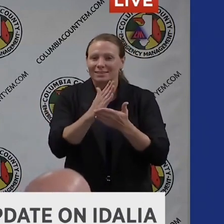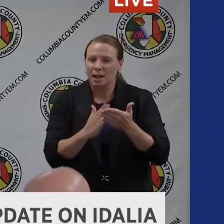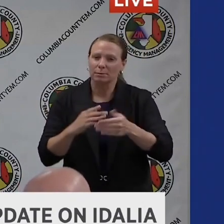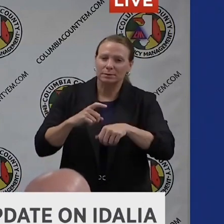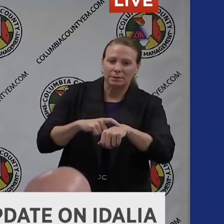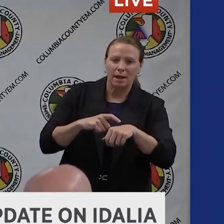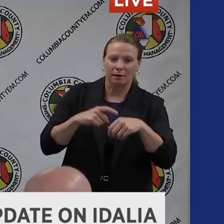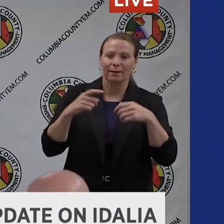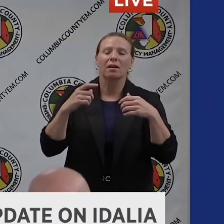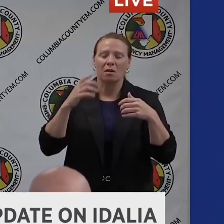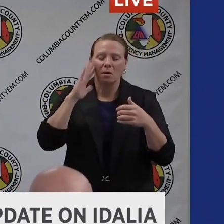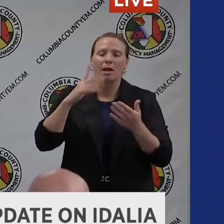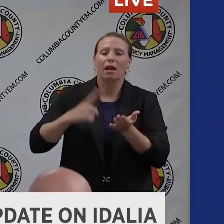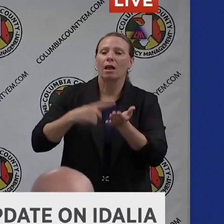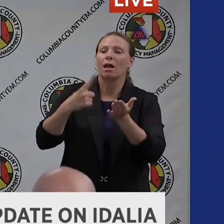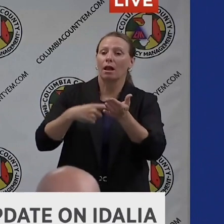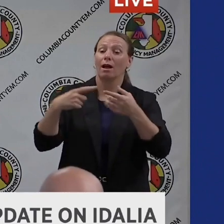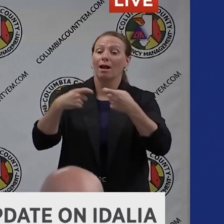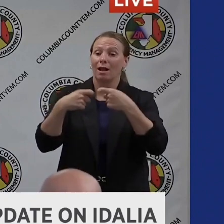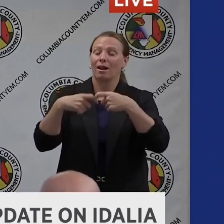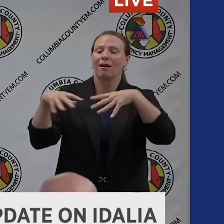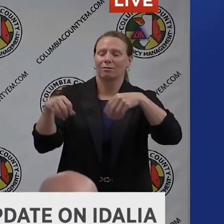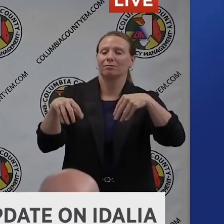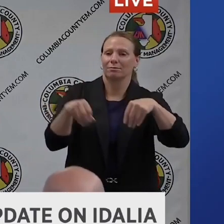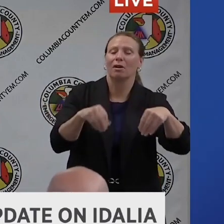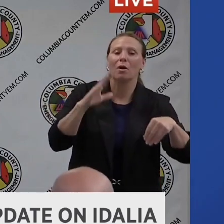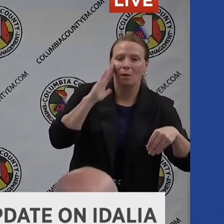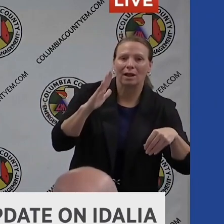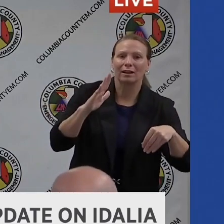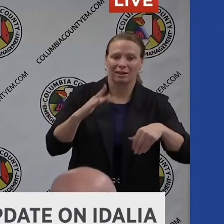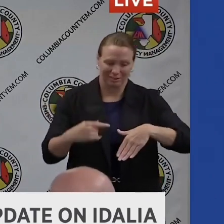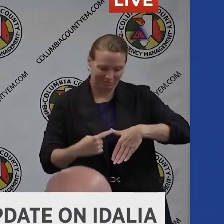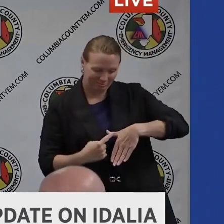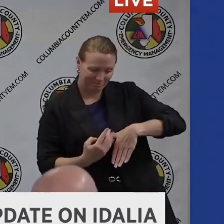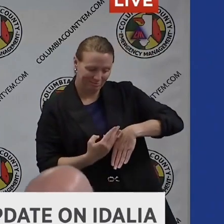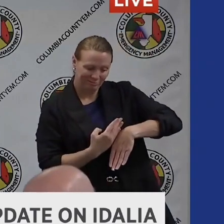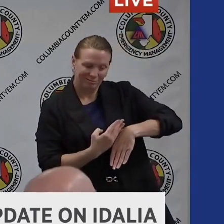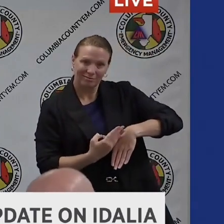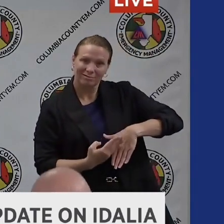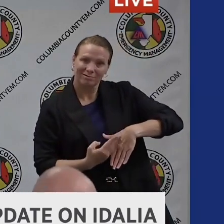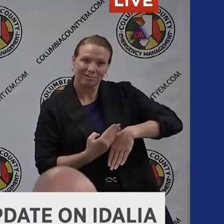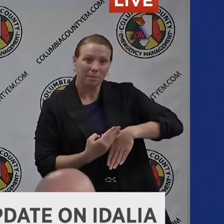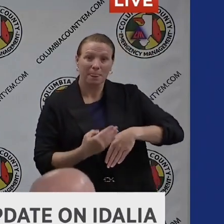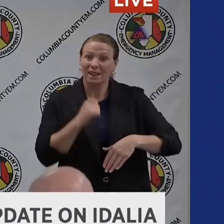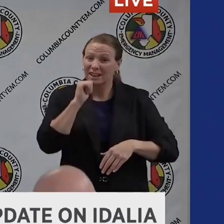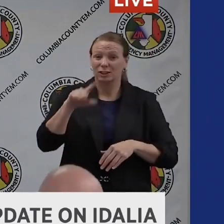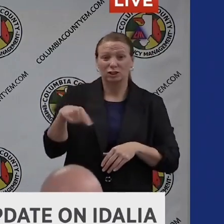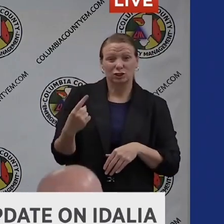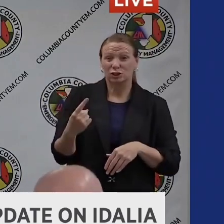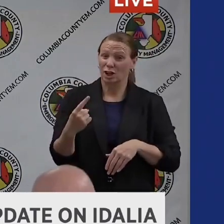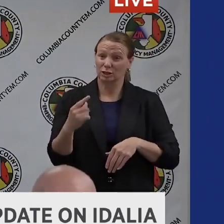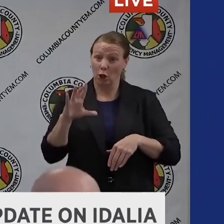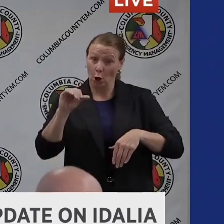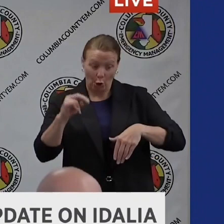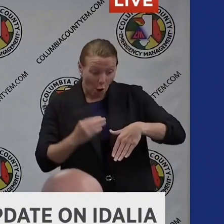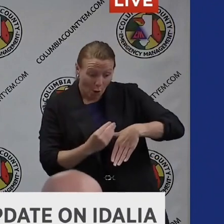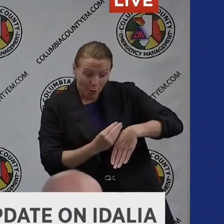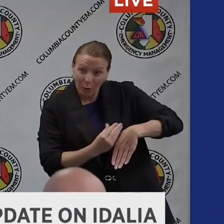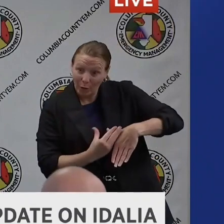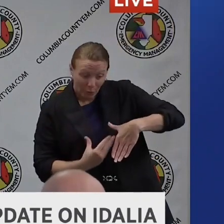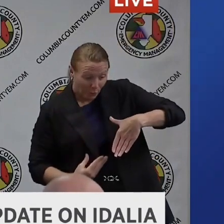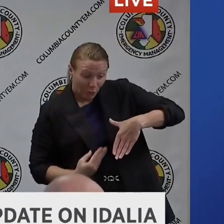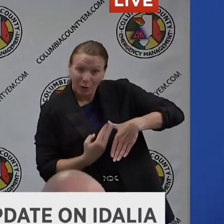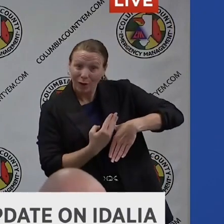power if you're somebody that's in the path of the storm. And by the path, it doesn't mean just in the cone, because there's going to be impacts that are going to